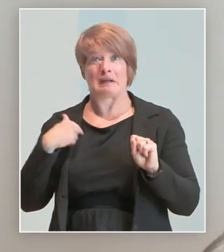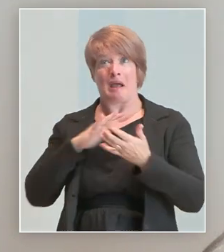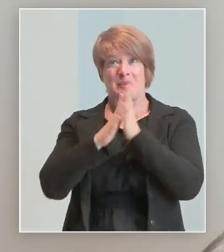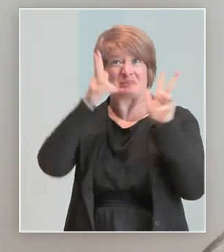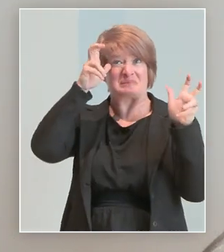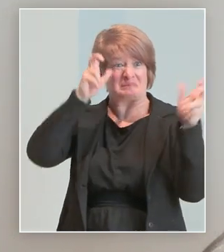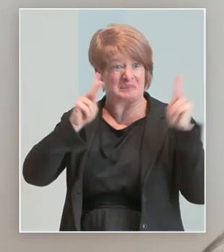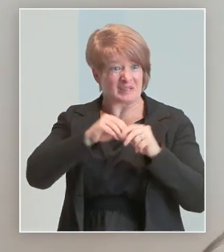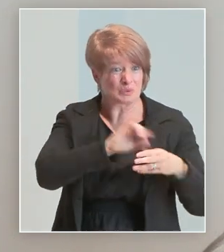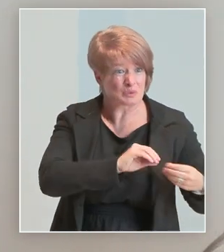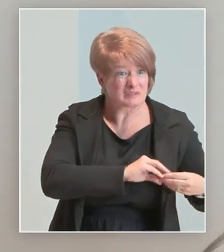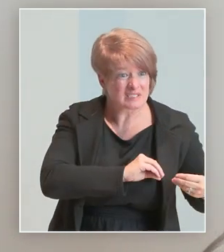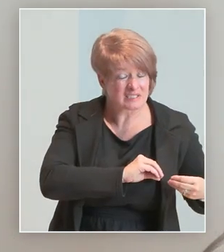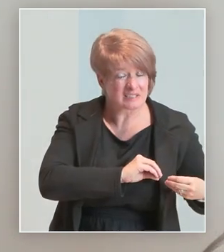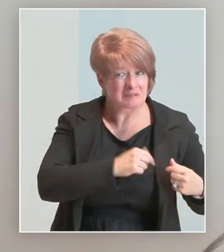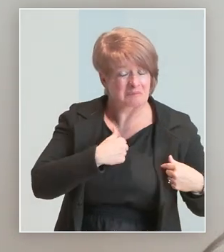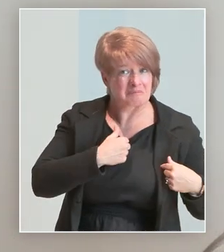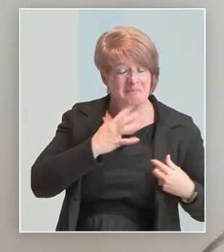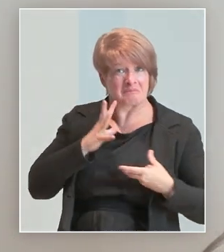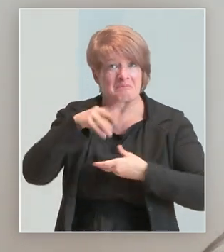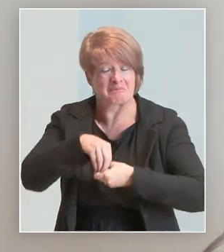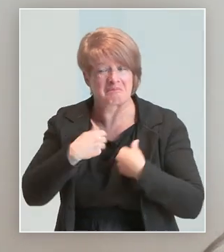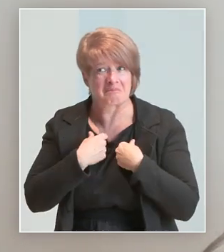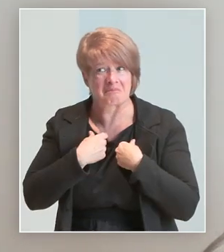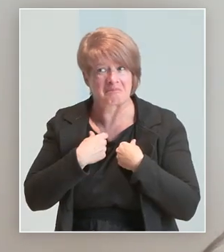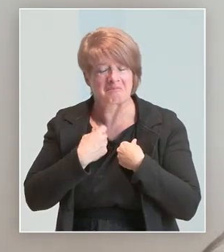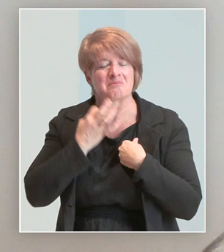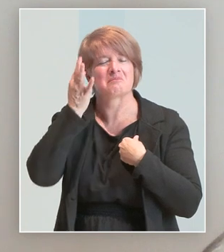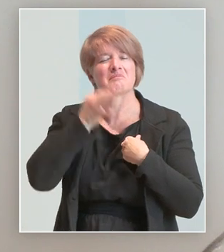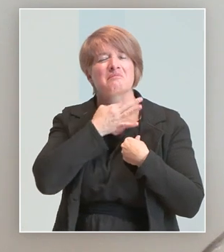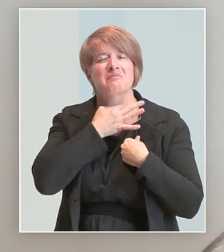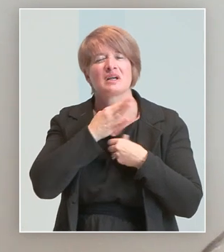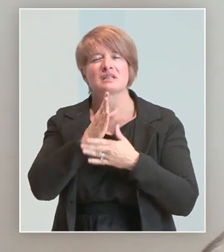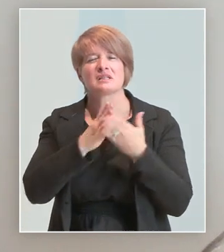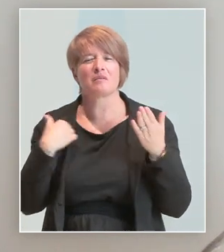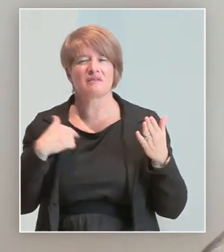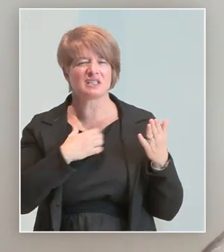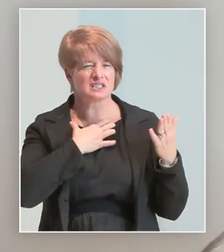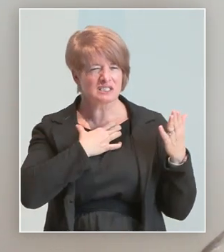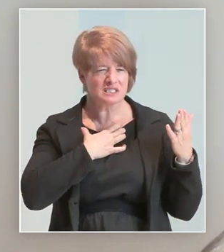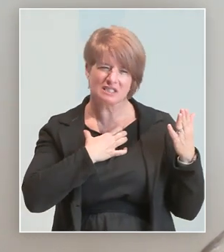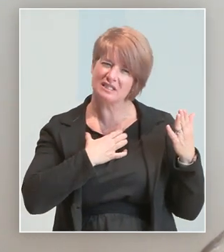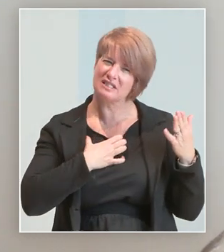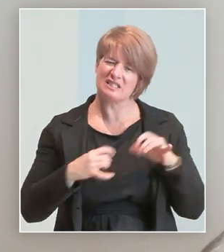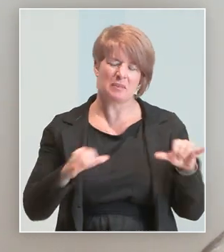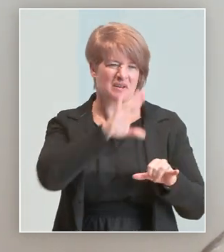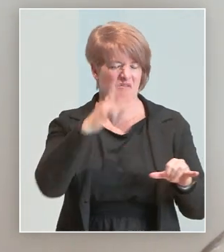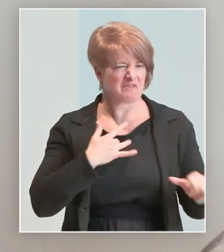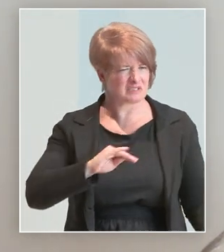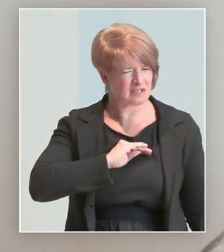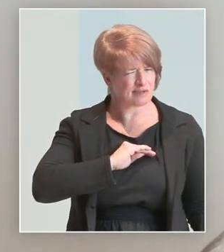his stories, and this, are some among us so struck with hunger like Erisichthon that we're never